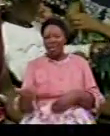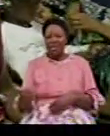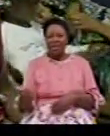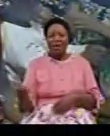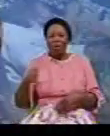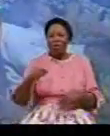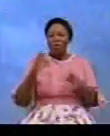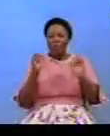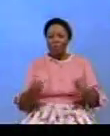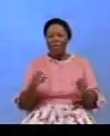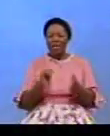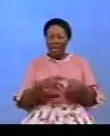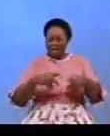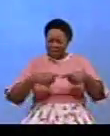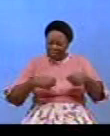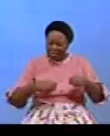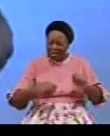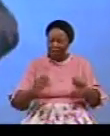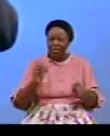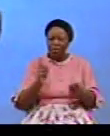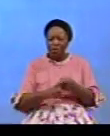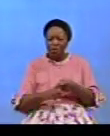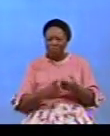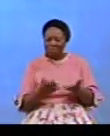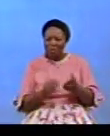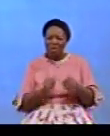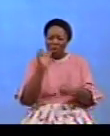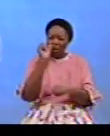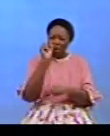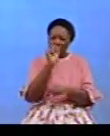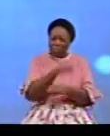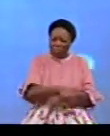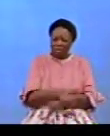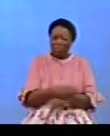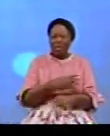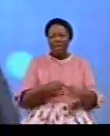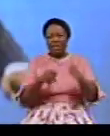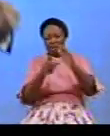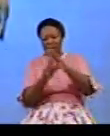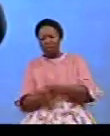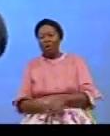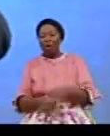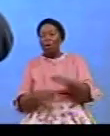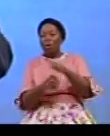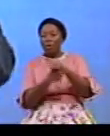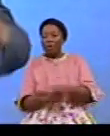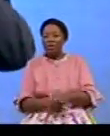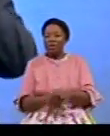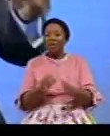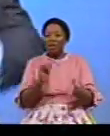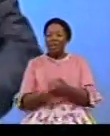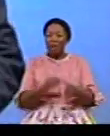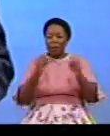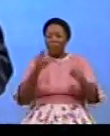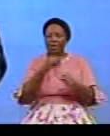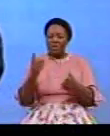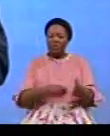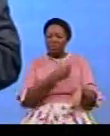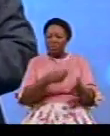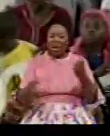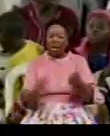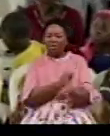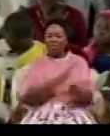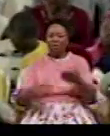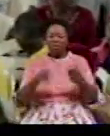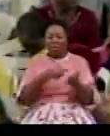It will be fulfilled in your life. The word of salvation fulfilled in your life. The word of